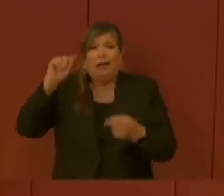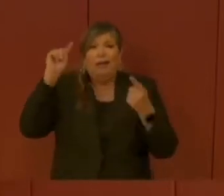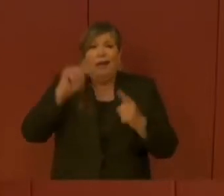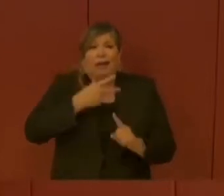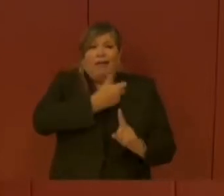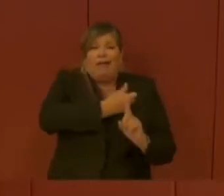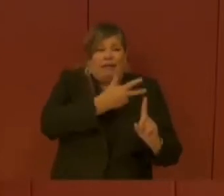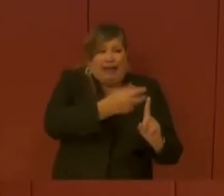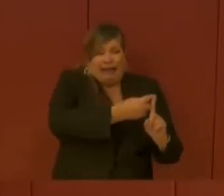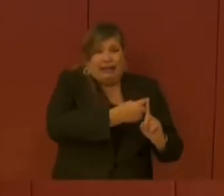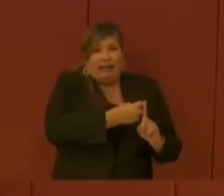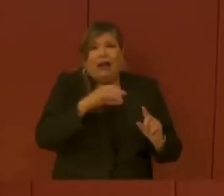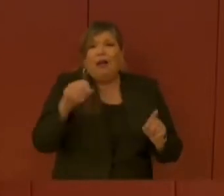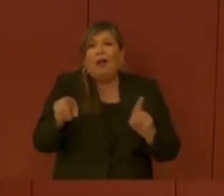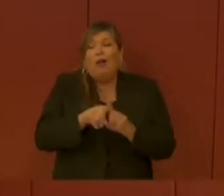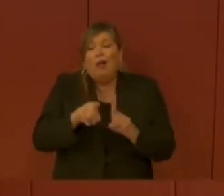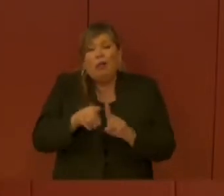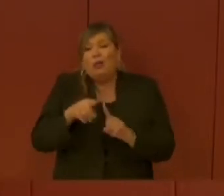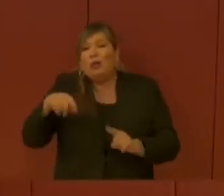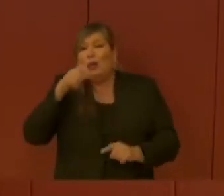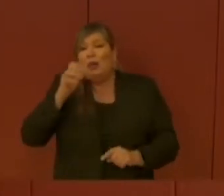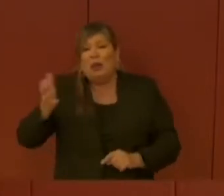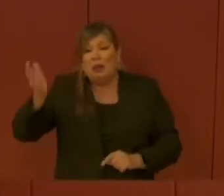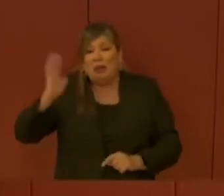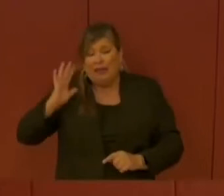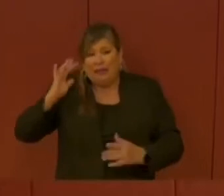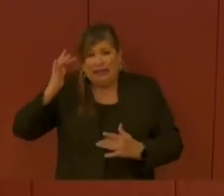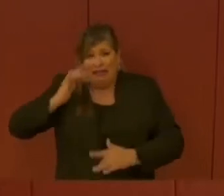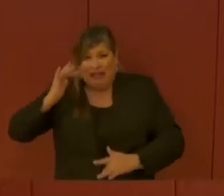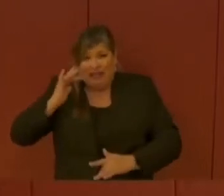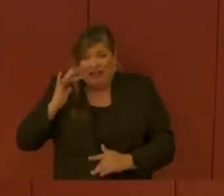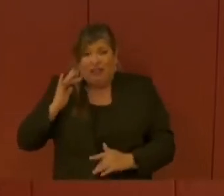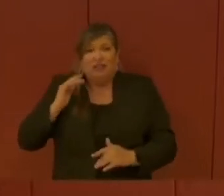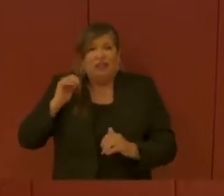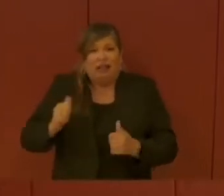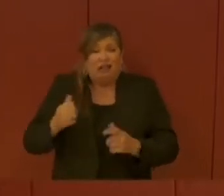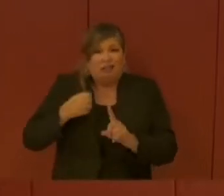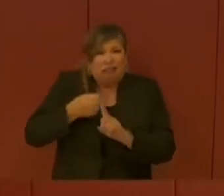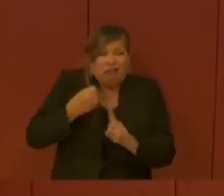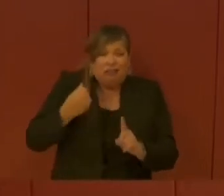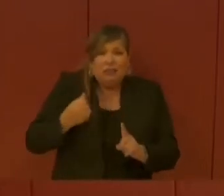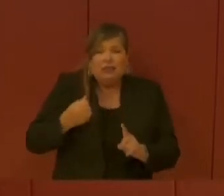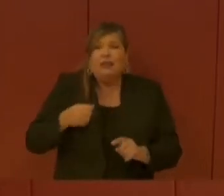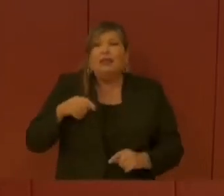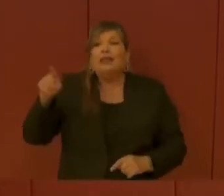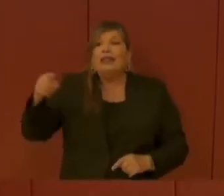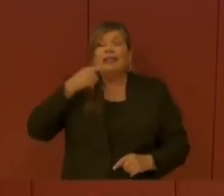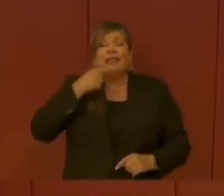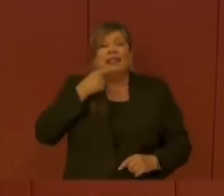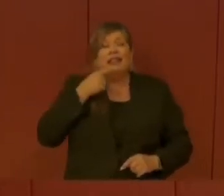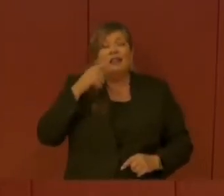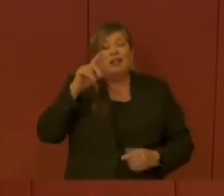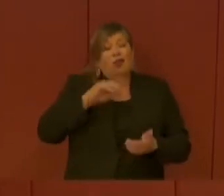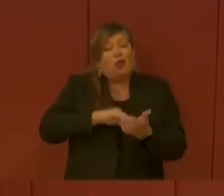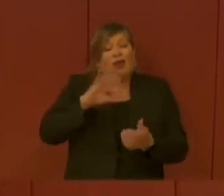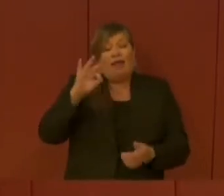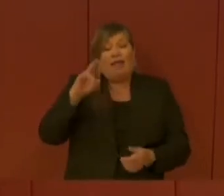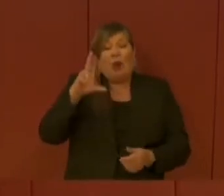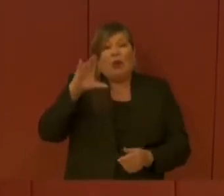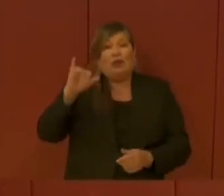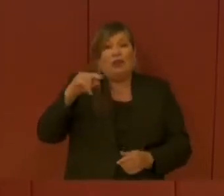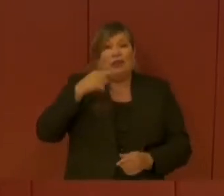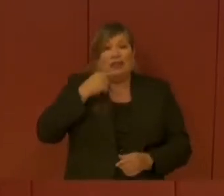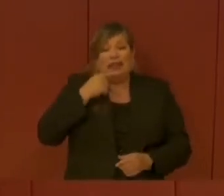people previously infected. Dr. Fauci said, even after vaccination, quote, I still would want to wear a mask if there was another